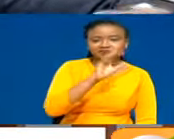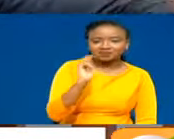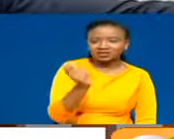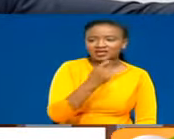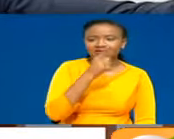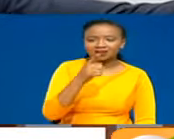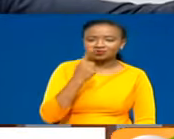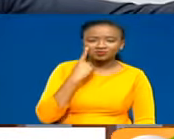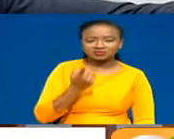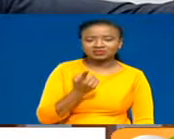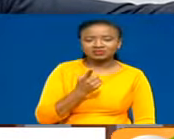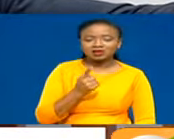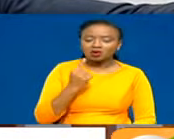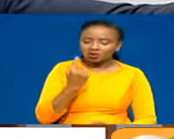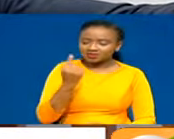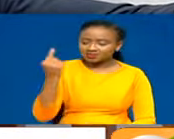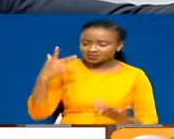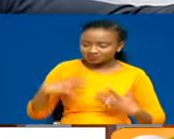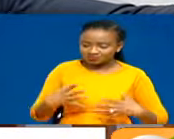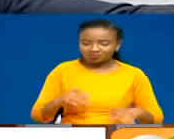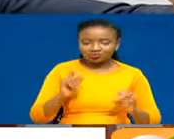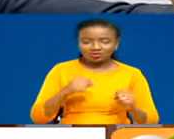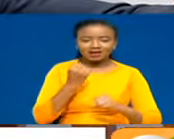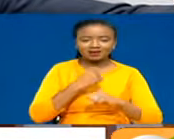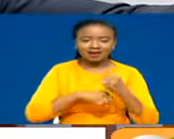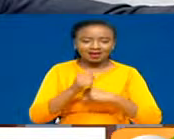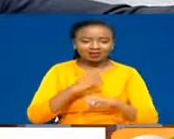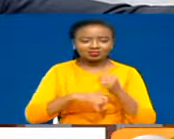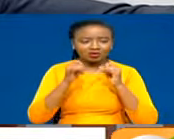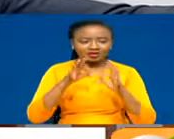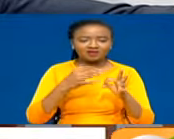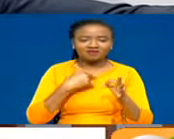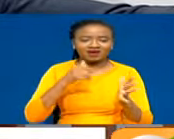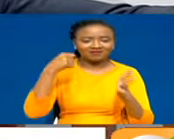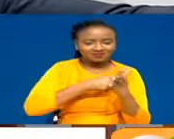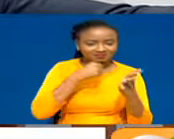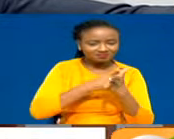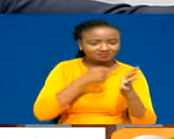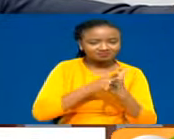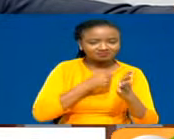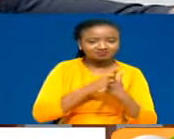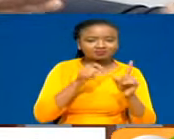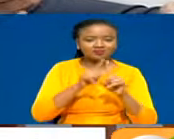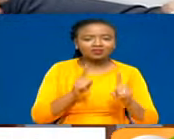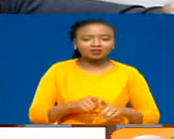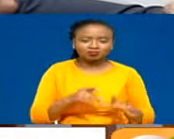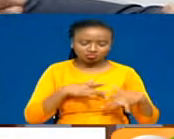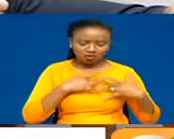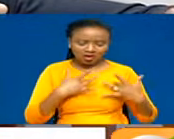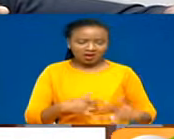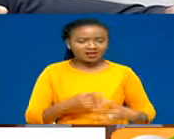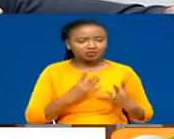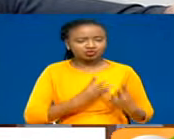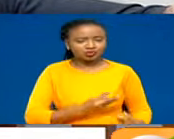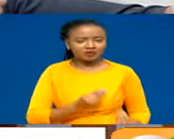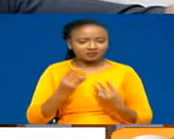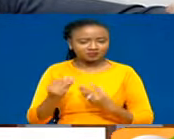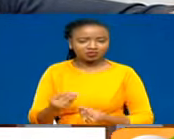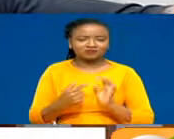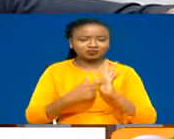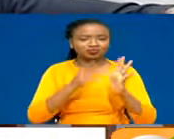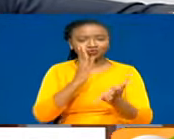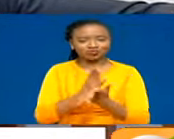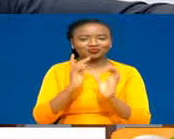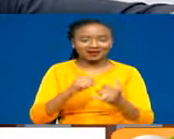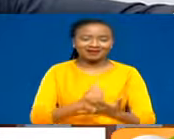Yeah, all of us can do this with determination and a little softness in our heart that we can help each other. Yeah, instead